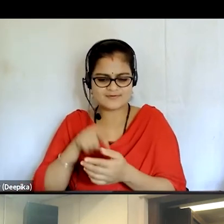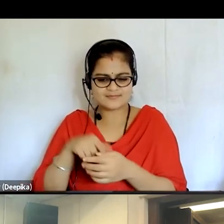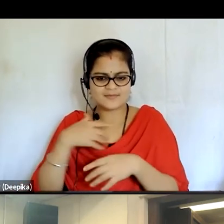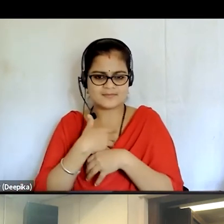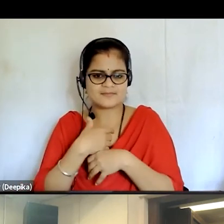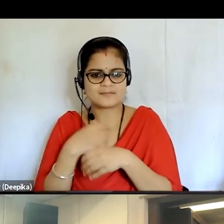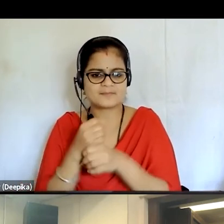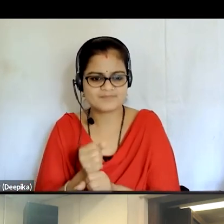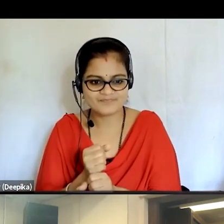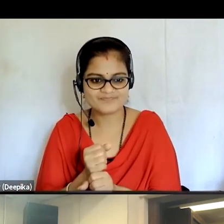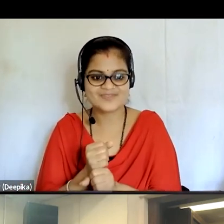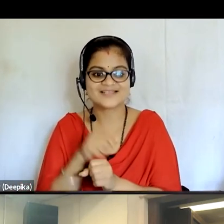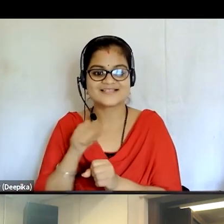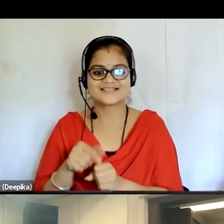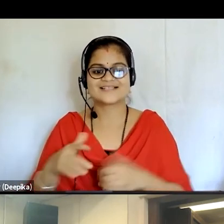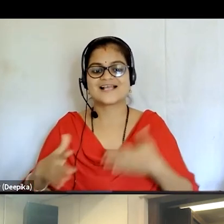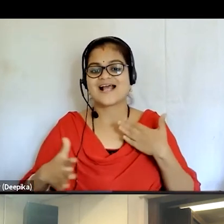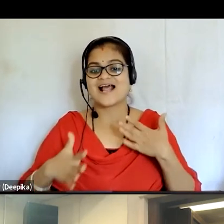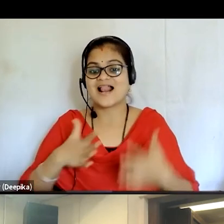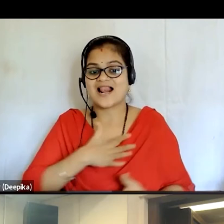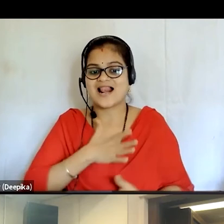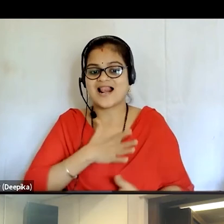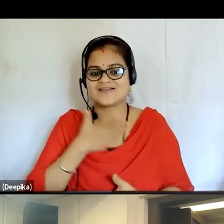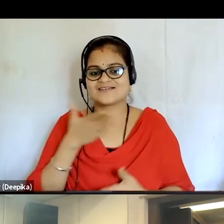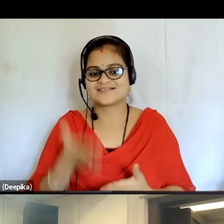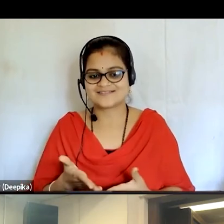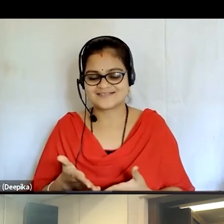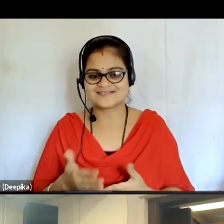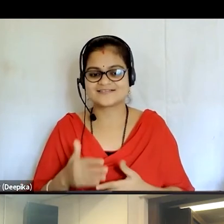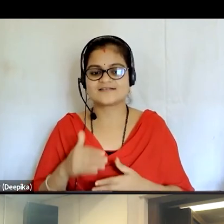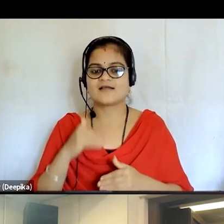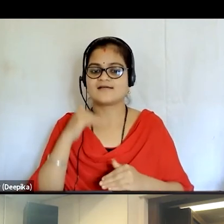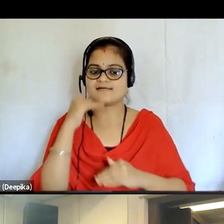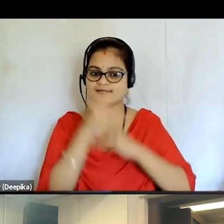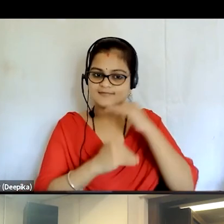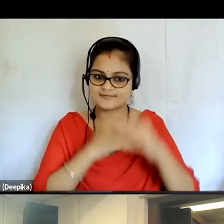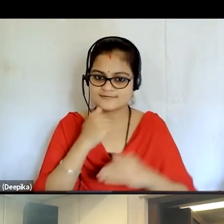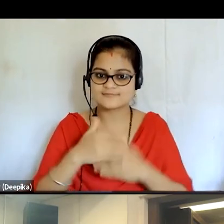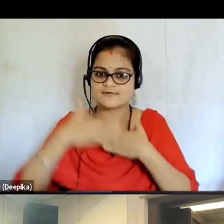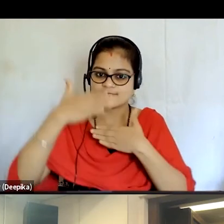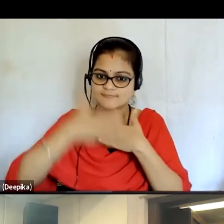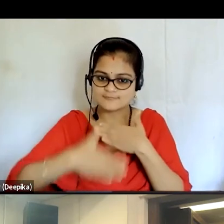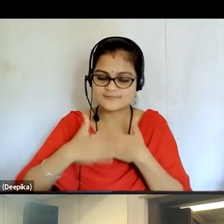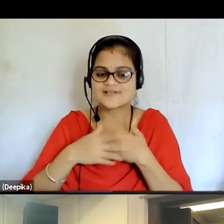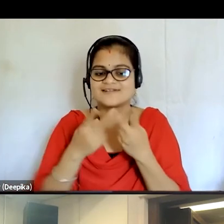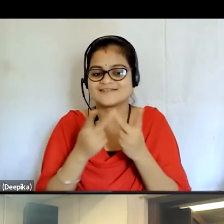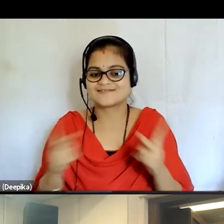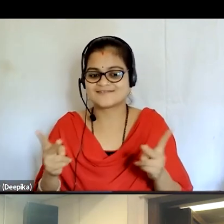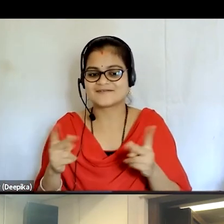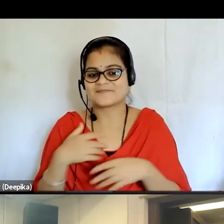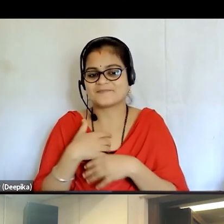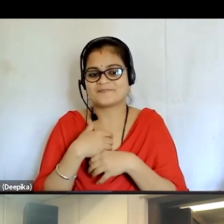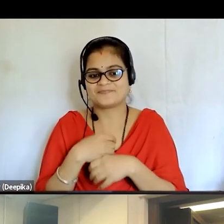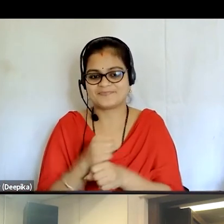creating a live jam session with improvisation, spontaneous stuff, which